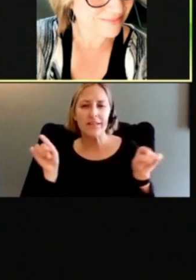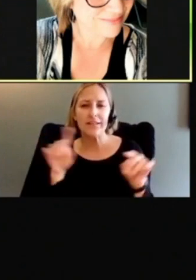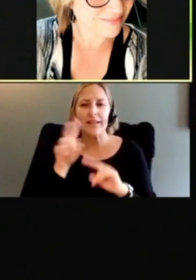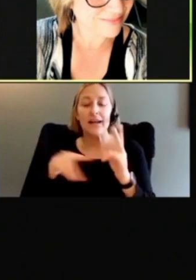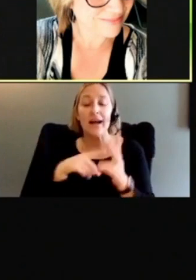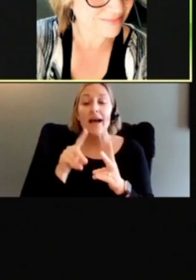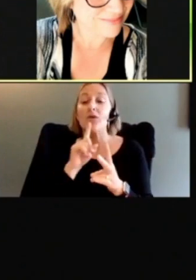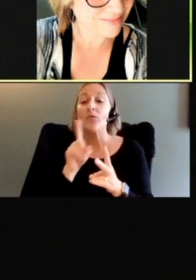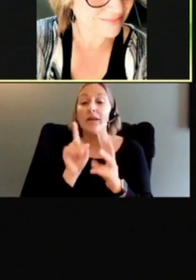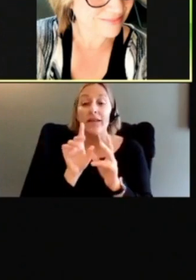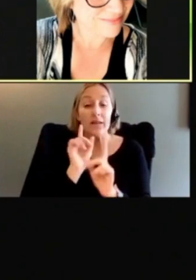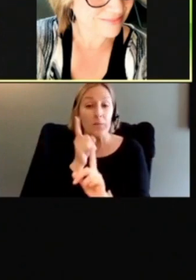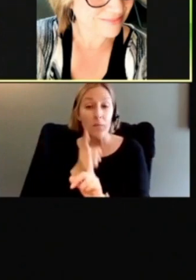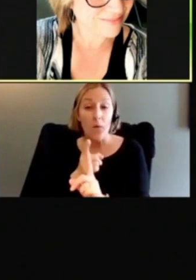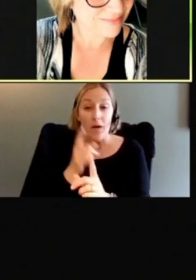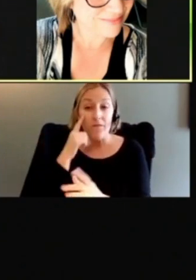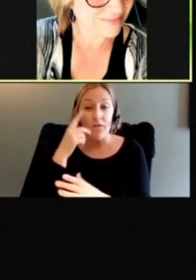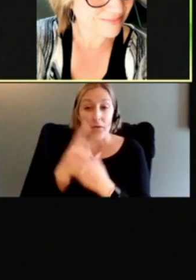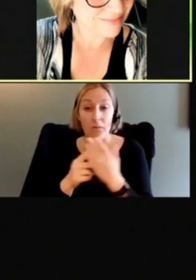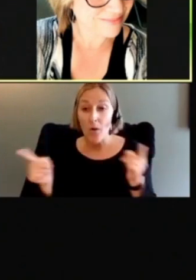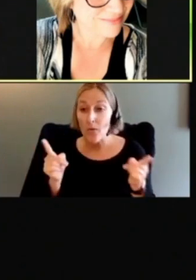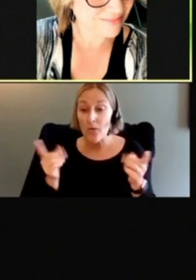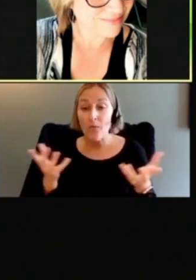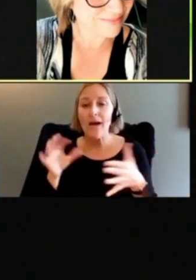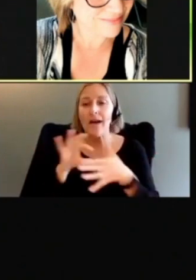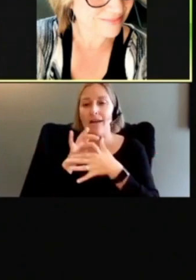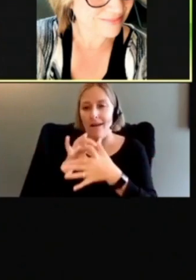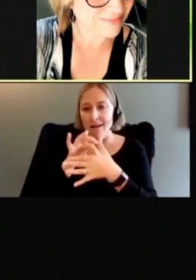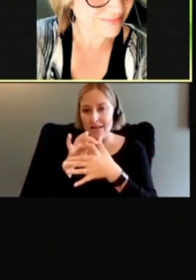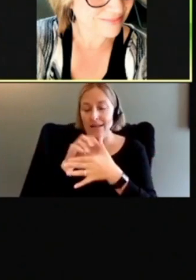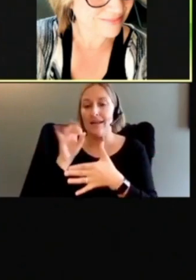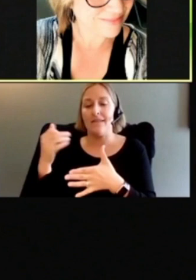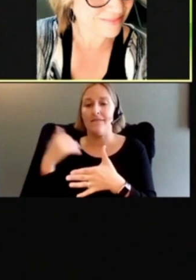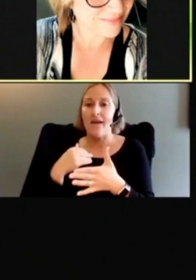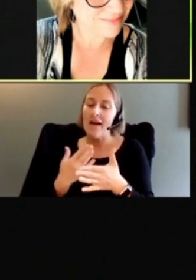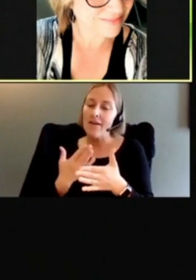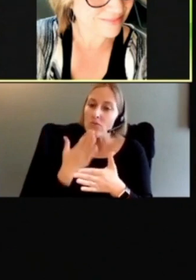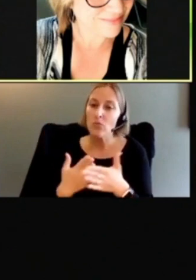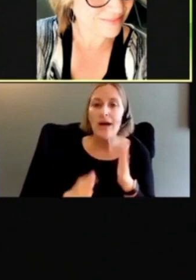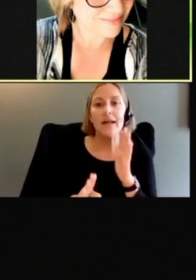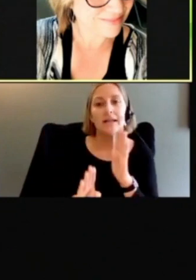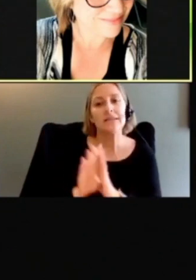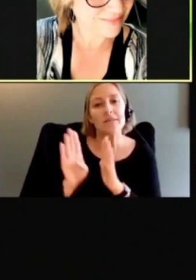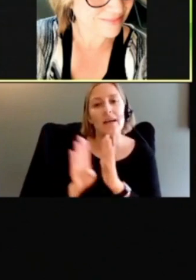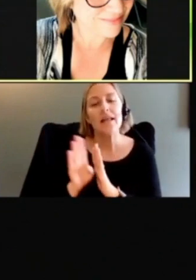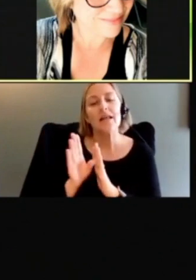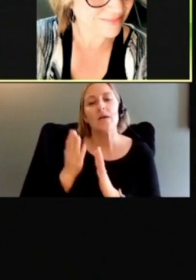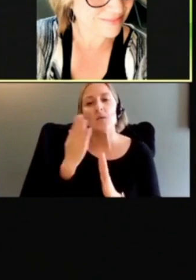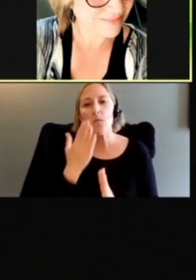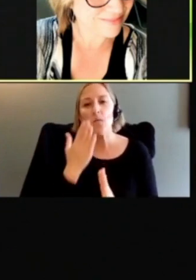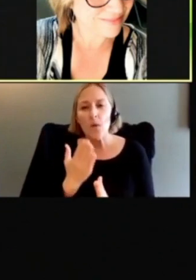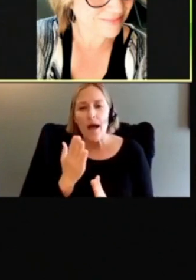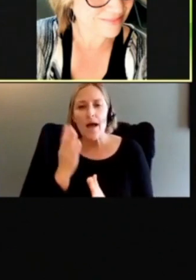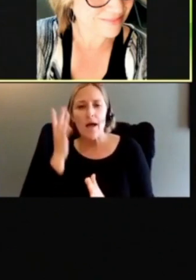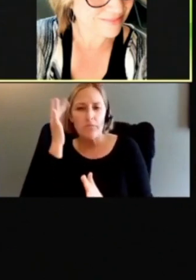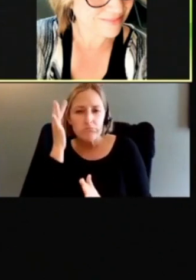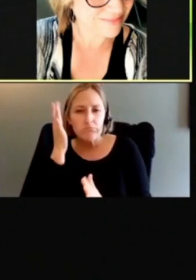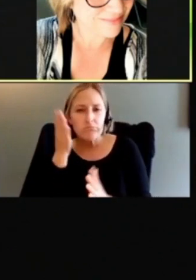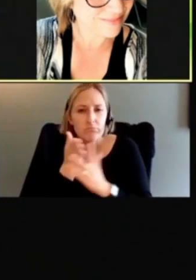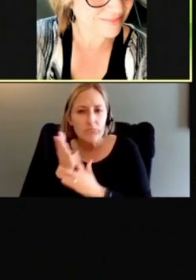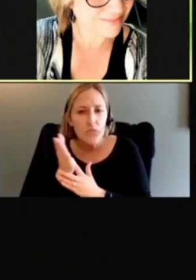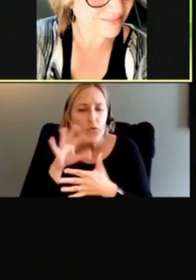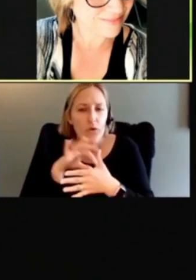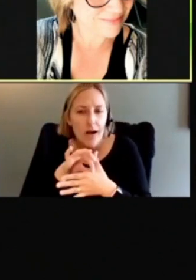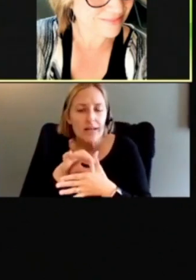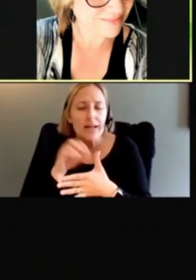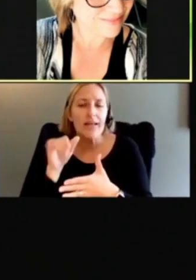content. And well-developed, well-thought-out content is one way to keep your learners engaged, no matter how they are